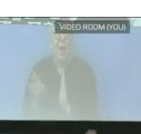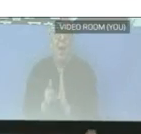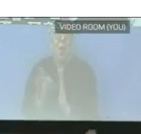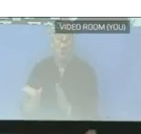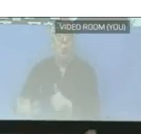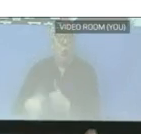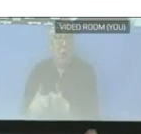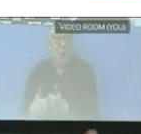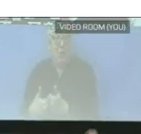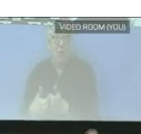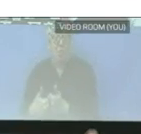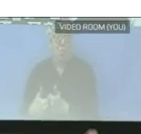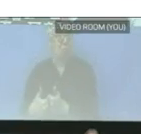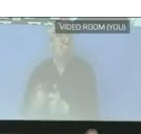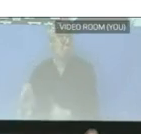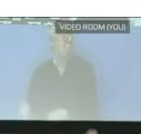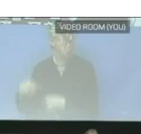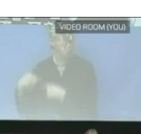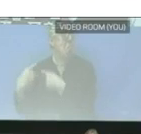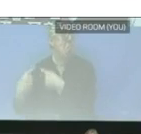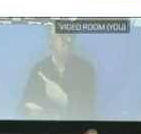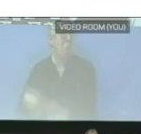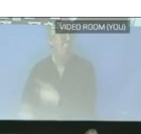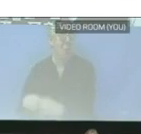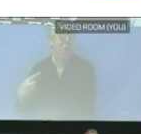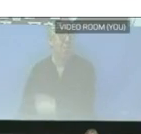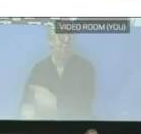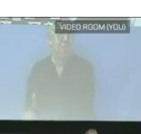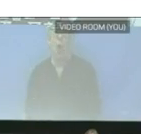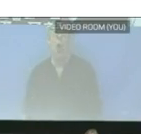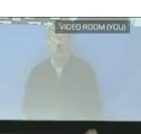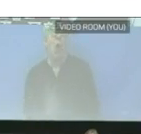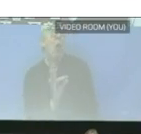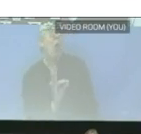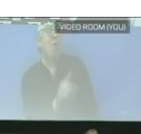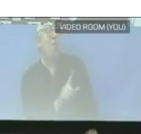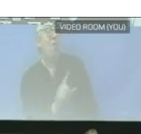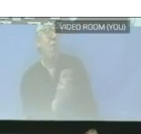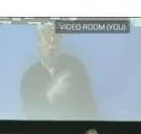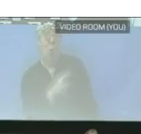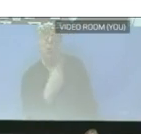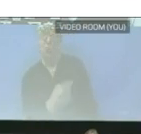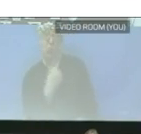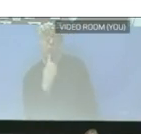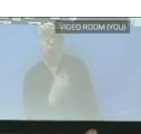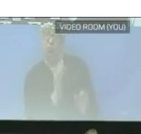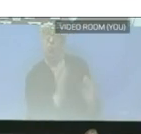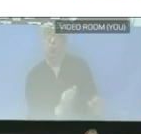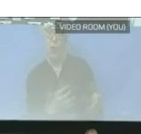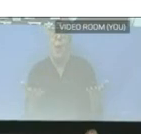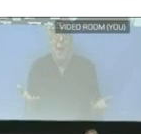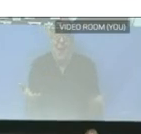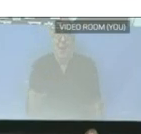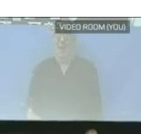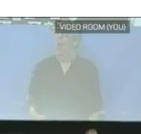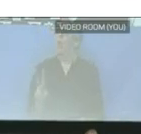ongoing. Of course, Floor, as you said, it is very relevant nowadays, the topic of mental health. So we thought, well,